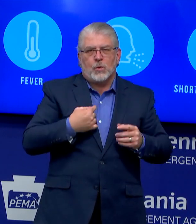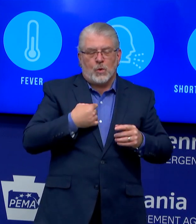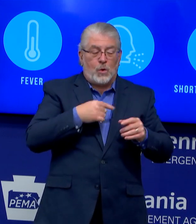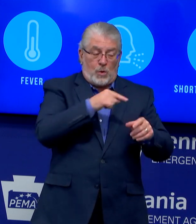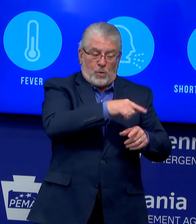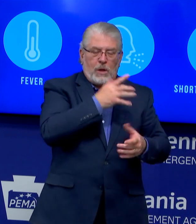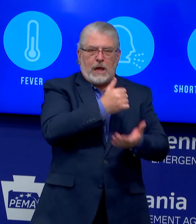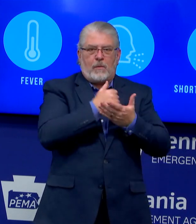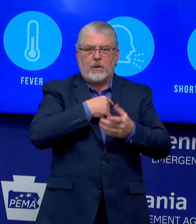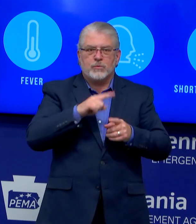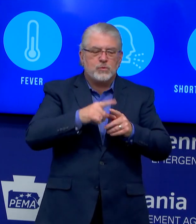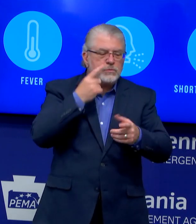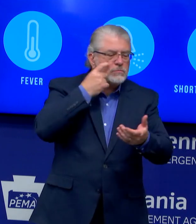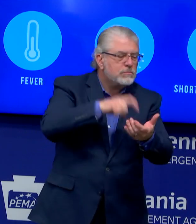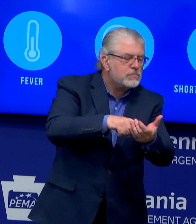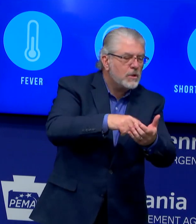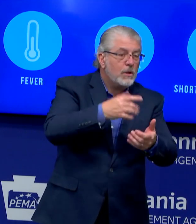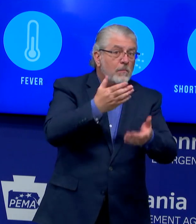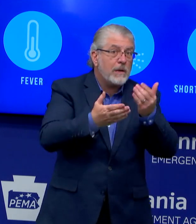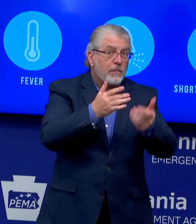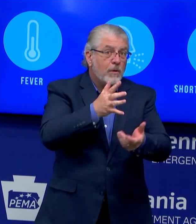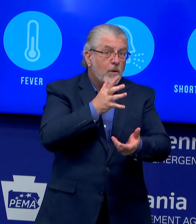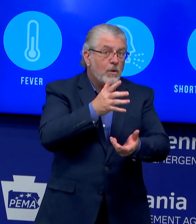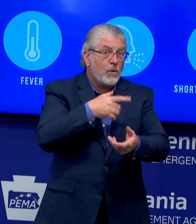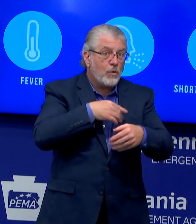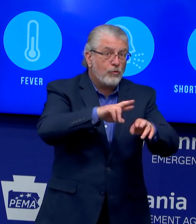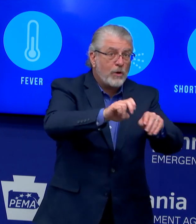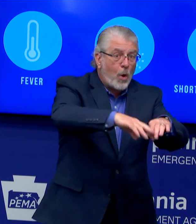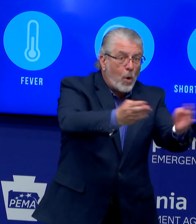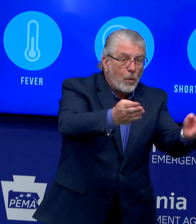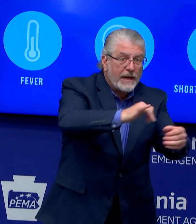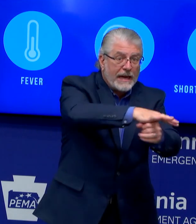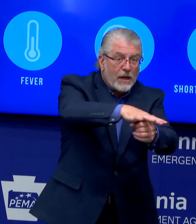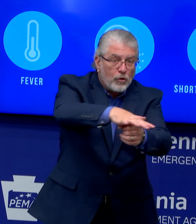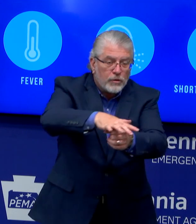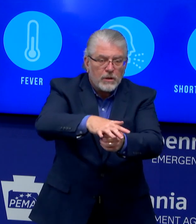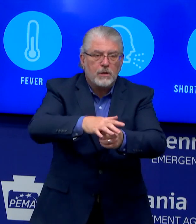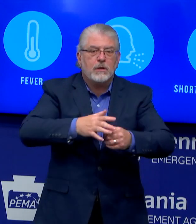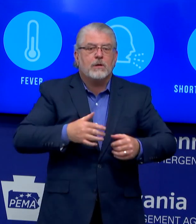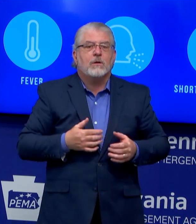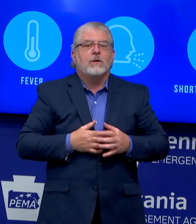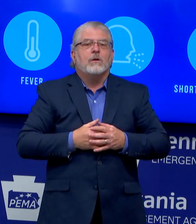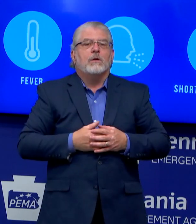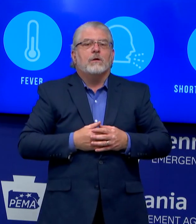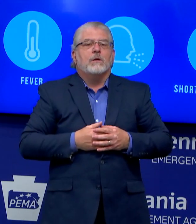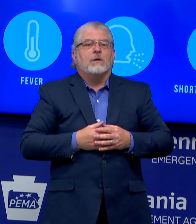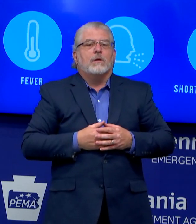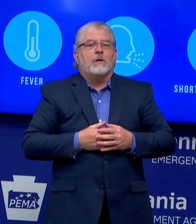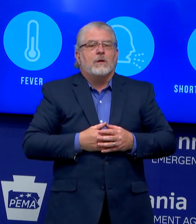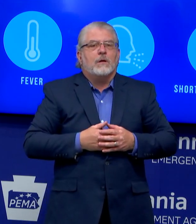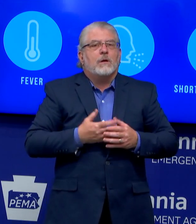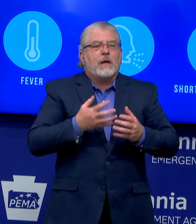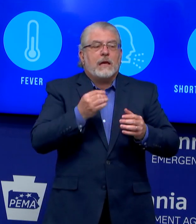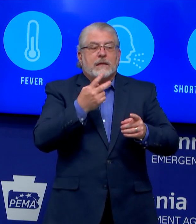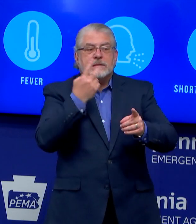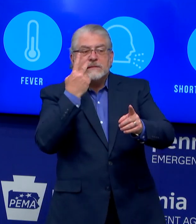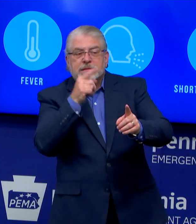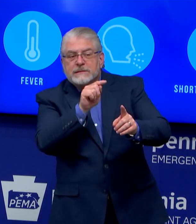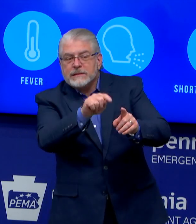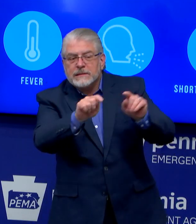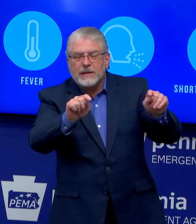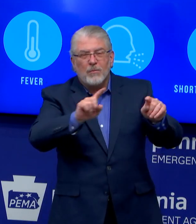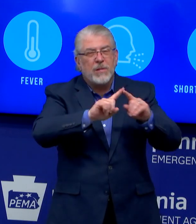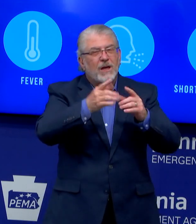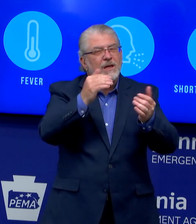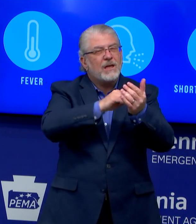any potential outbreaks of the dangerous virus, COVID-19. Thank you very much, Secretary. Those are all the questions we have today.